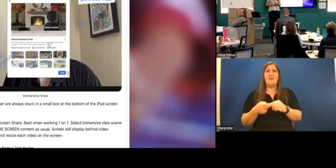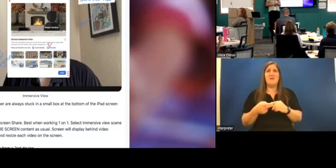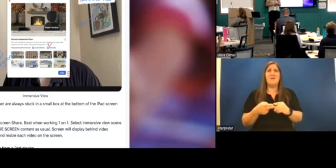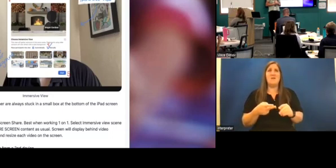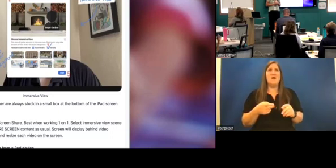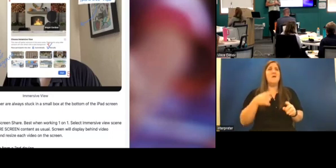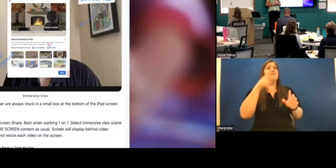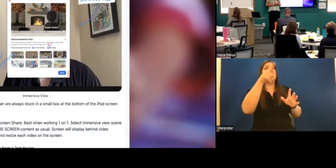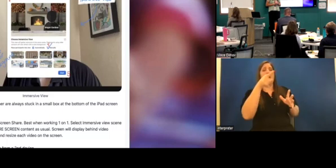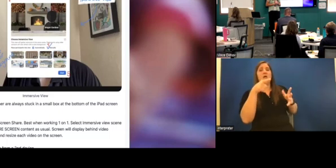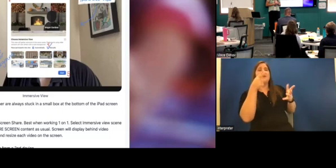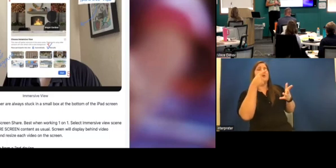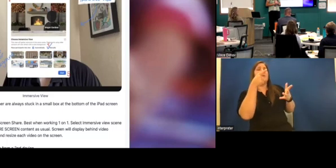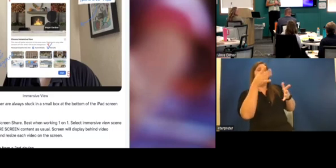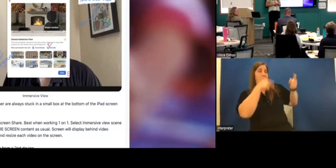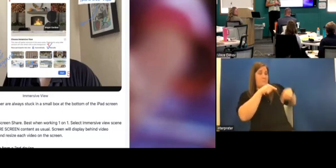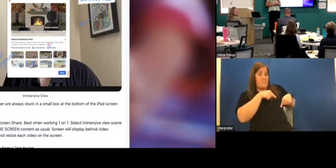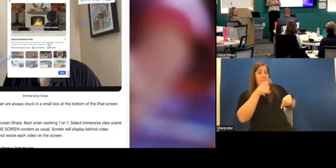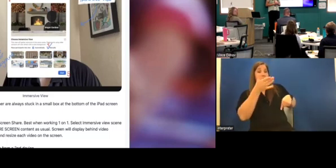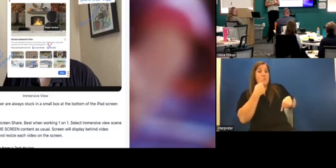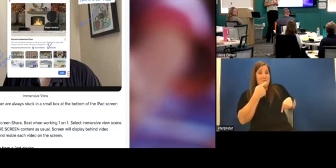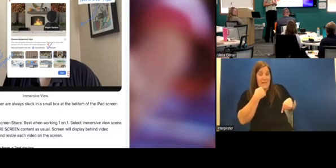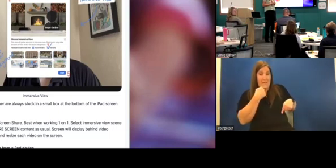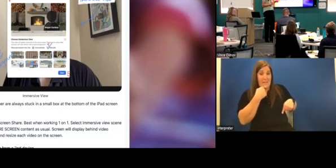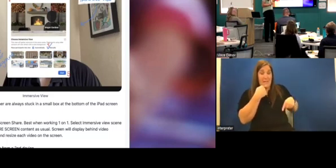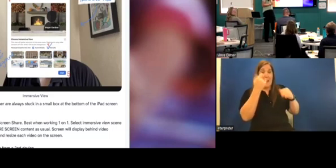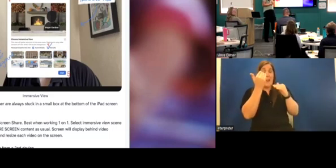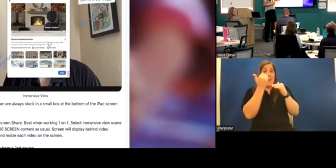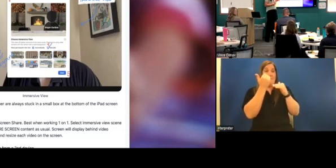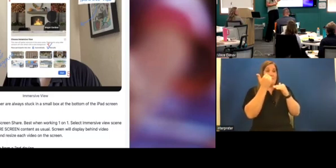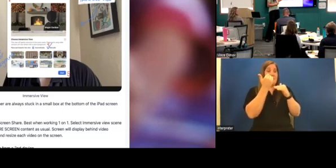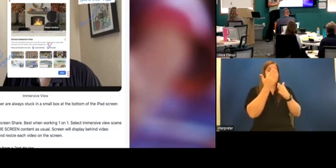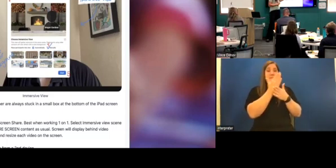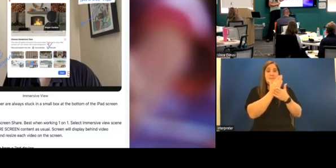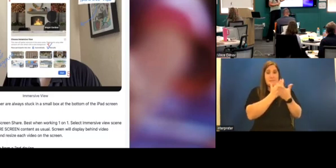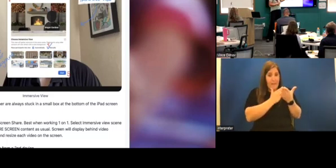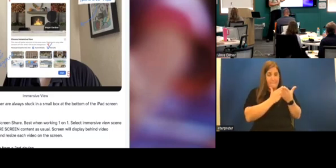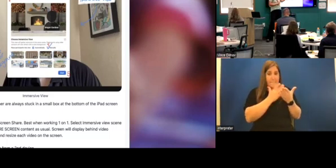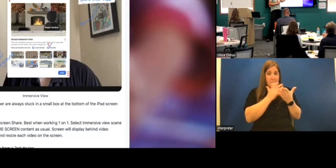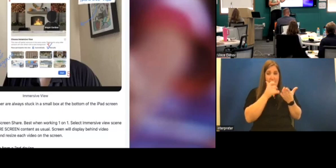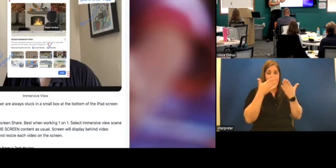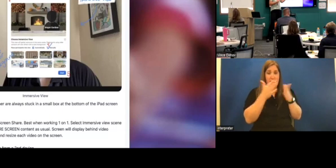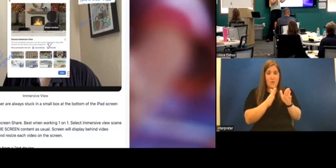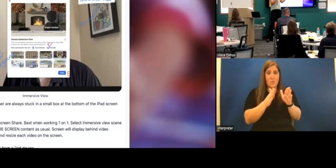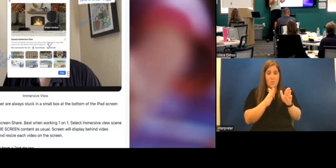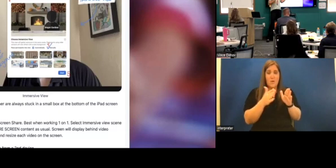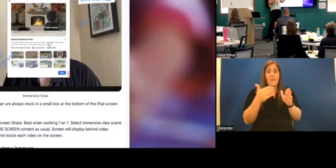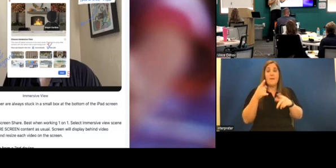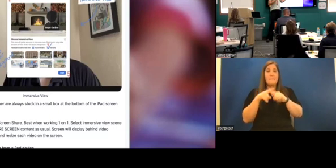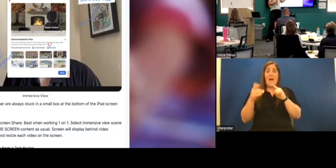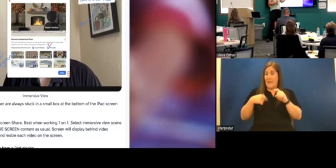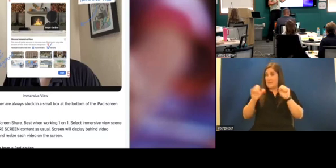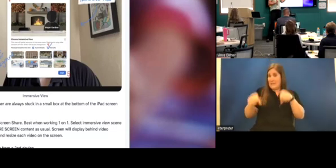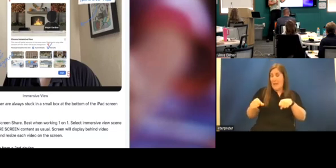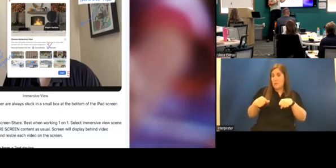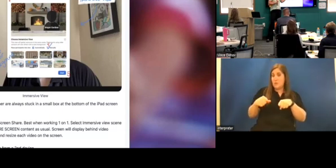certain ones you can't use if you don't have enough students. Oh, you can use whatever you want, like even this 25 one, I can just have me and 1 student